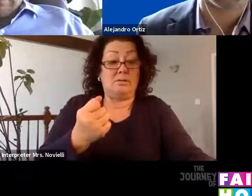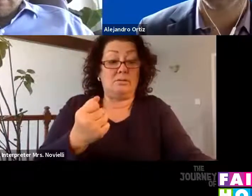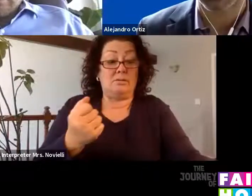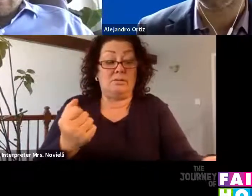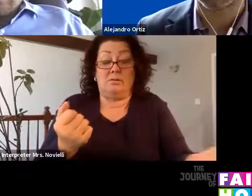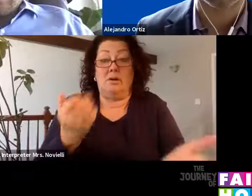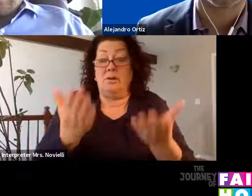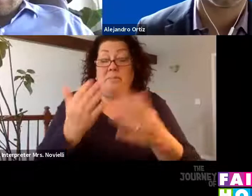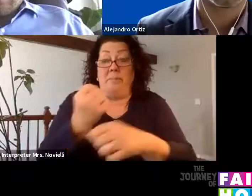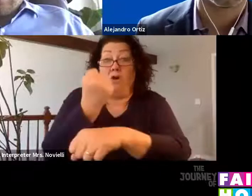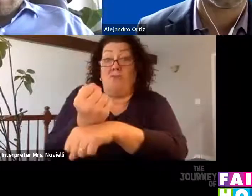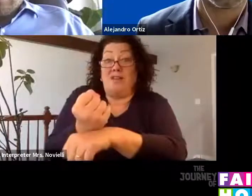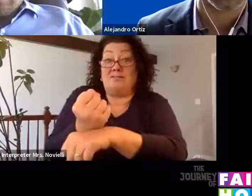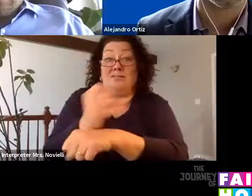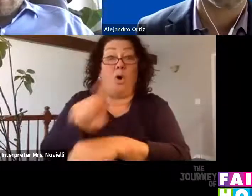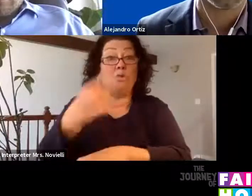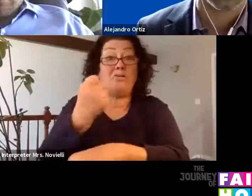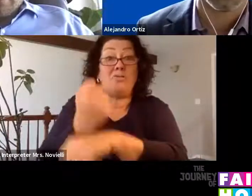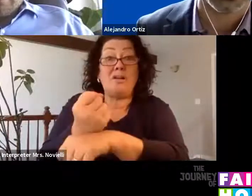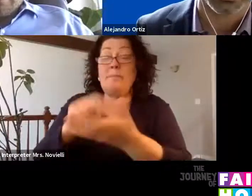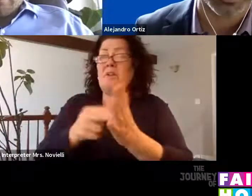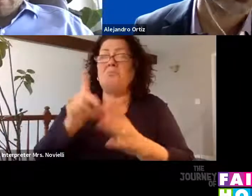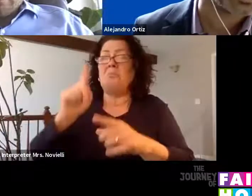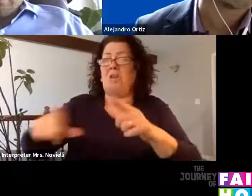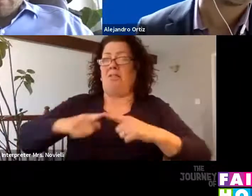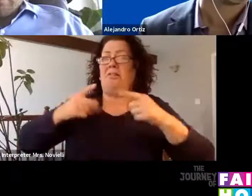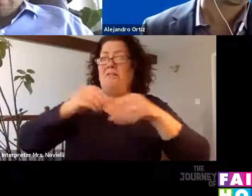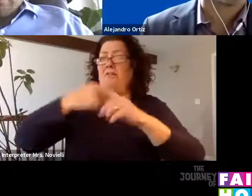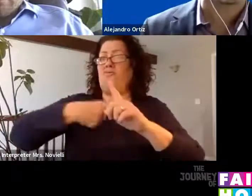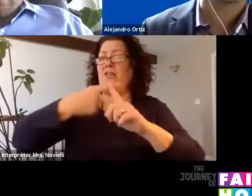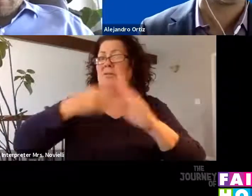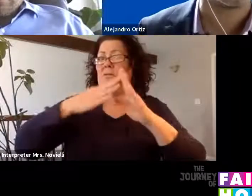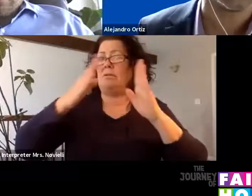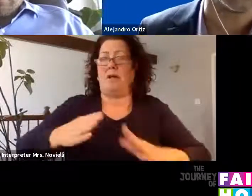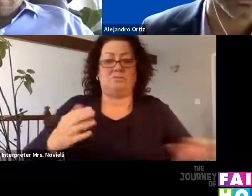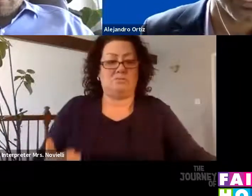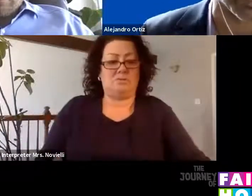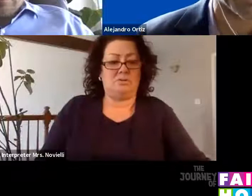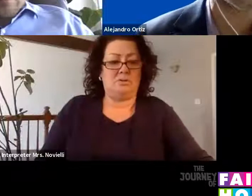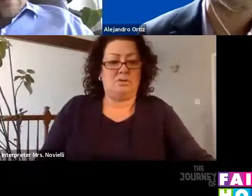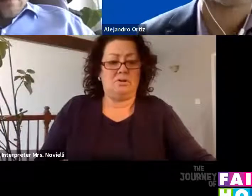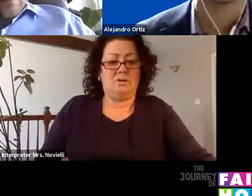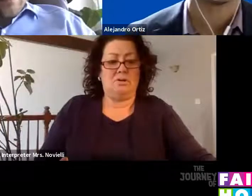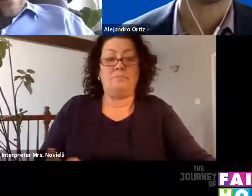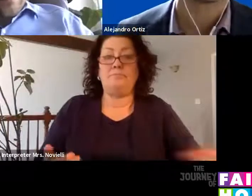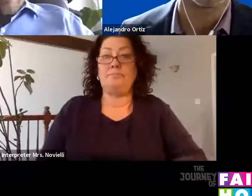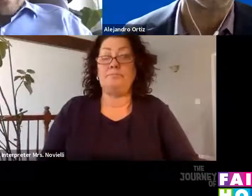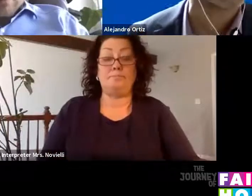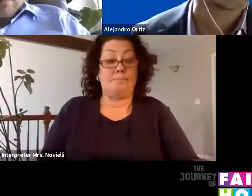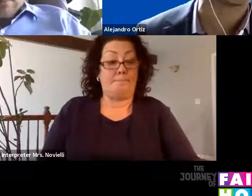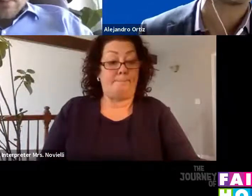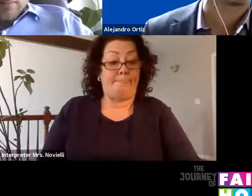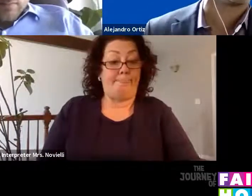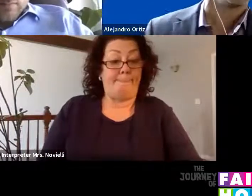a decision not to allow someone to live in a house, in a rental dwelling. You know, an arrest didn't even lead to a conviction. That itself could be used. So there's